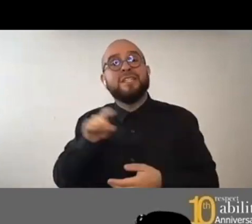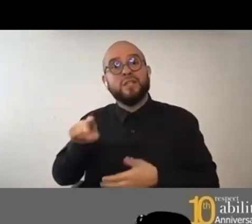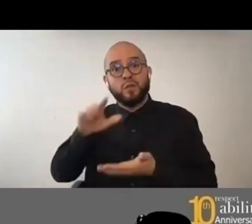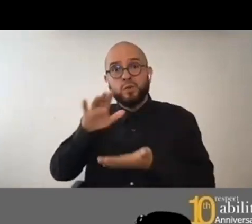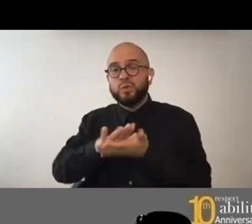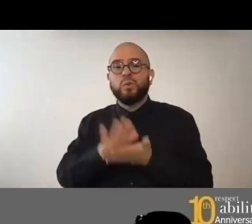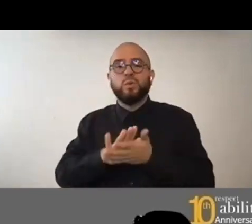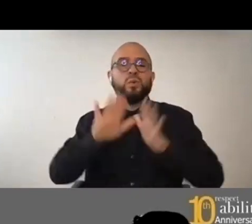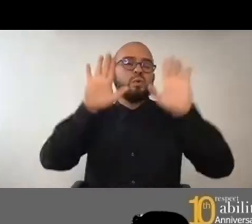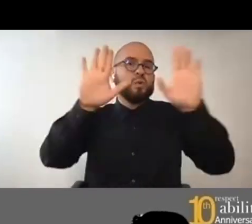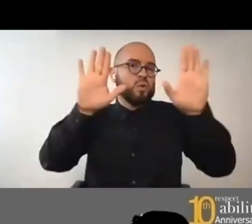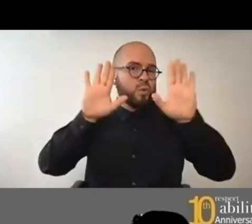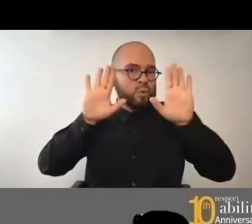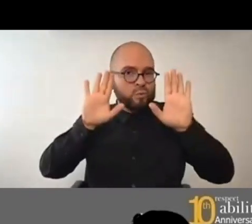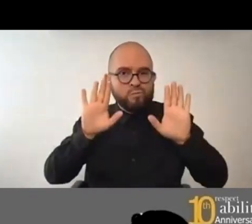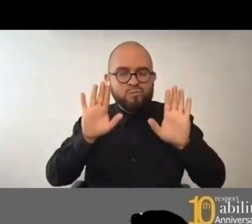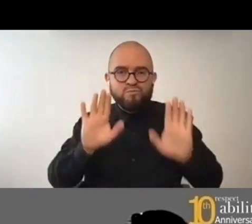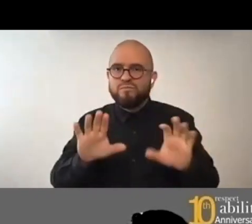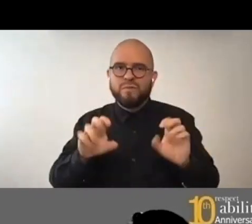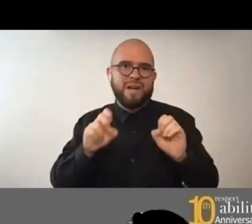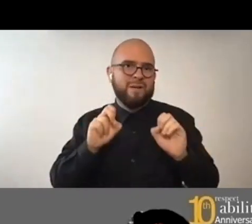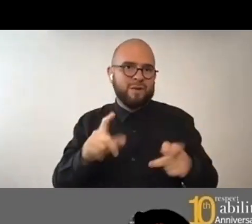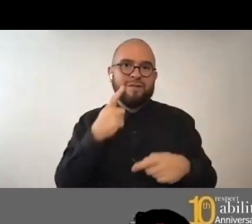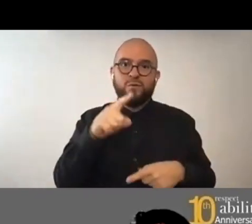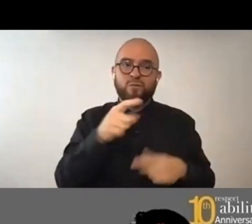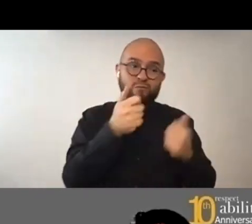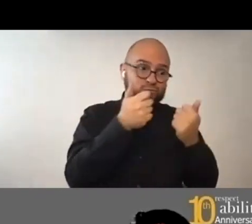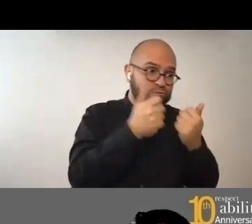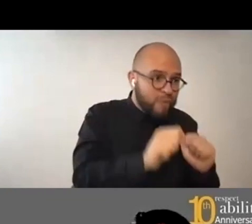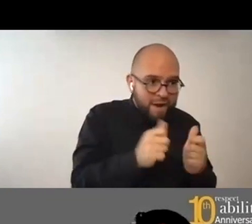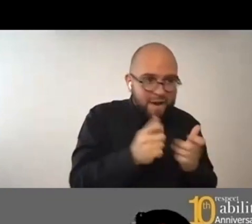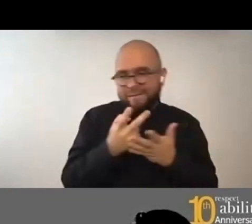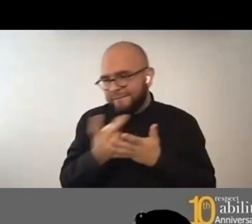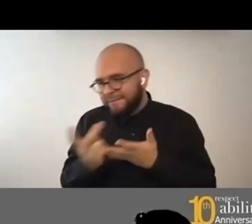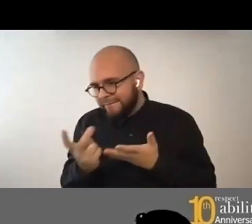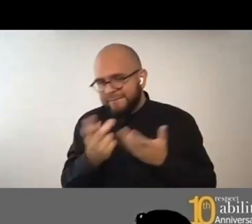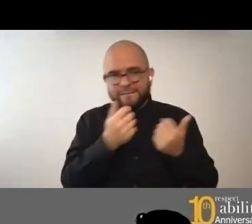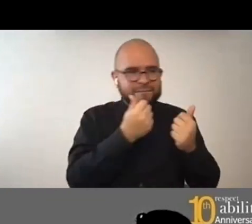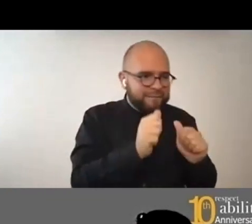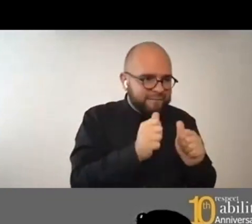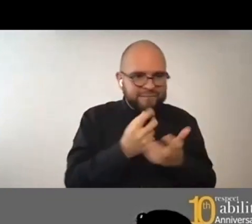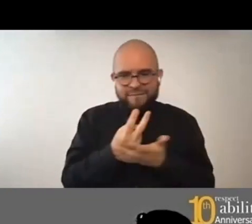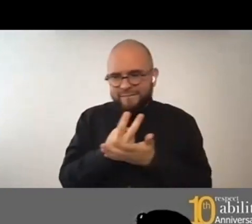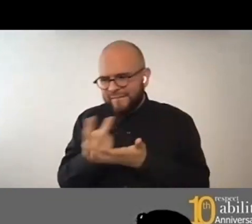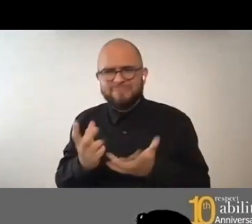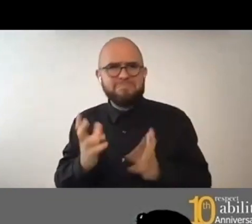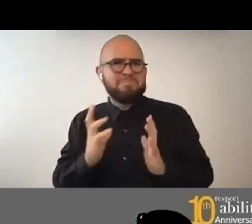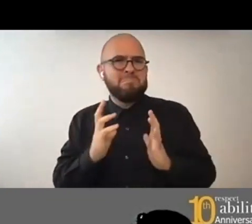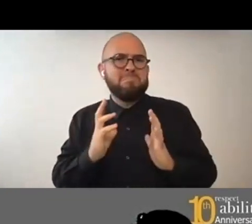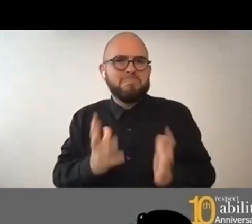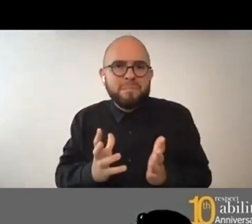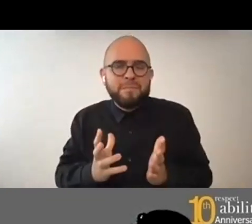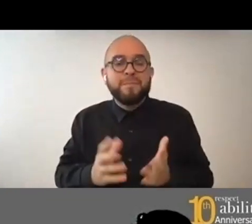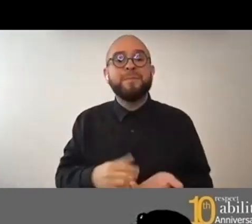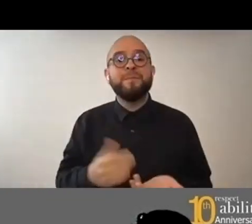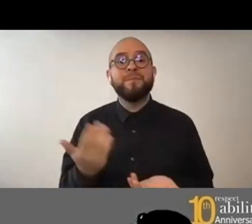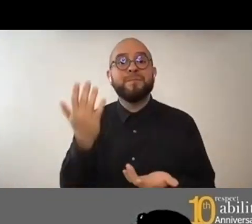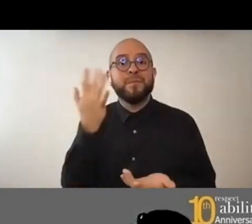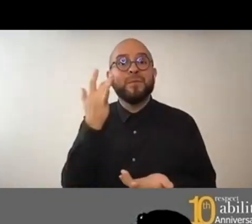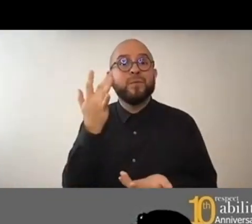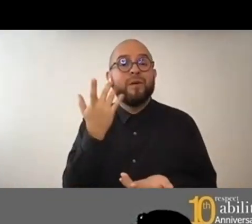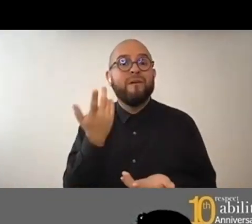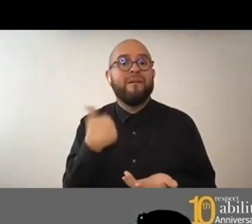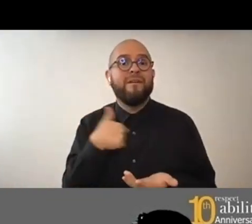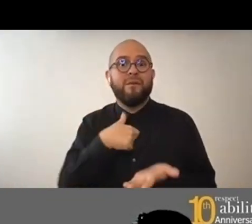to learn, to do some trial and error, because at the end of the day, when we talk about disability-specific tools